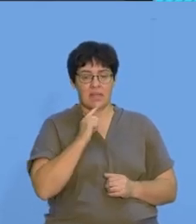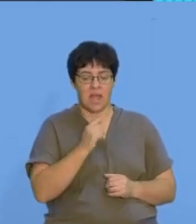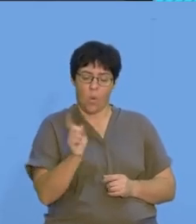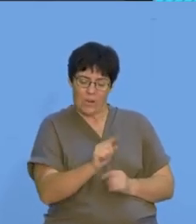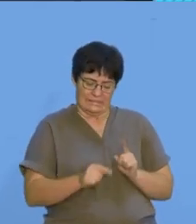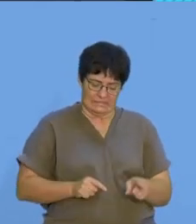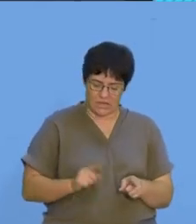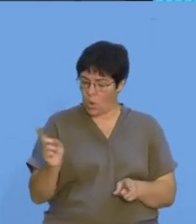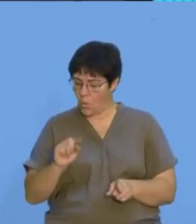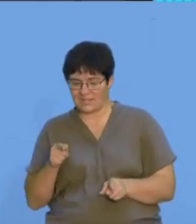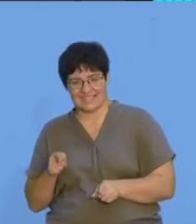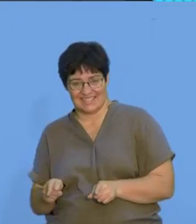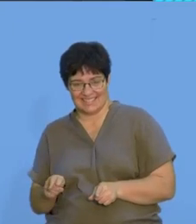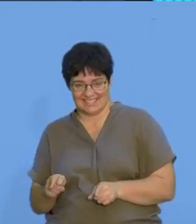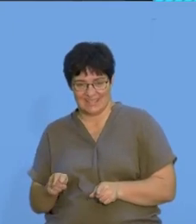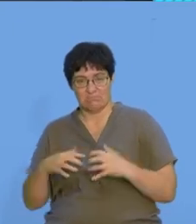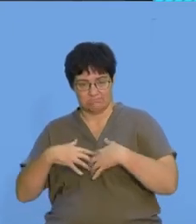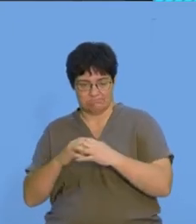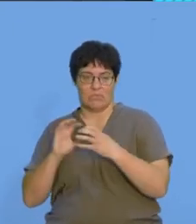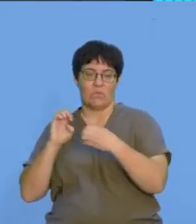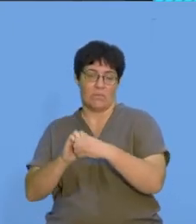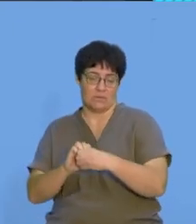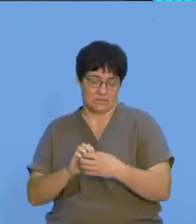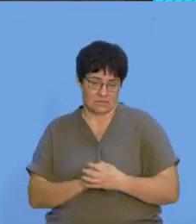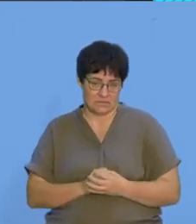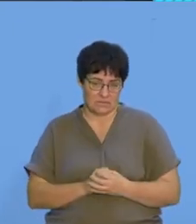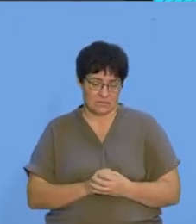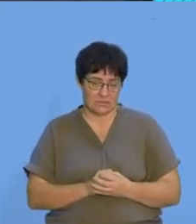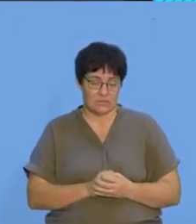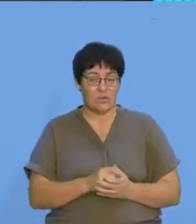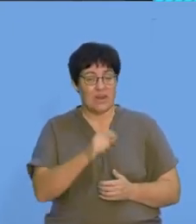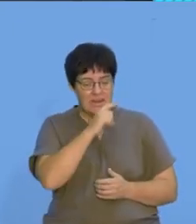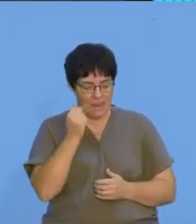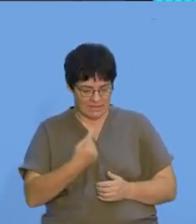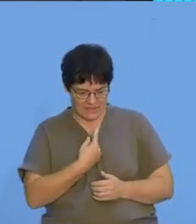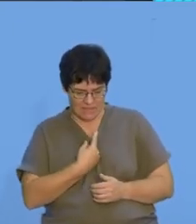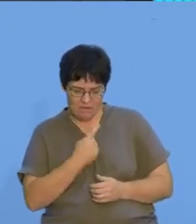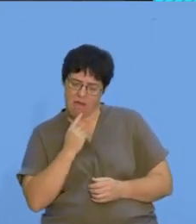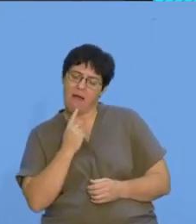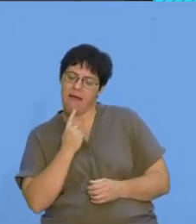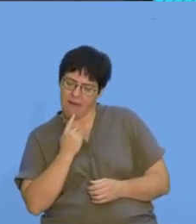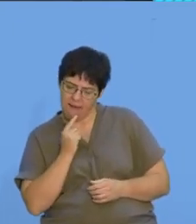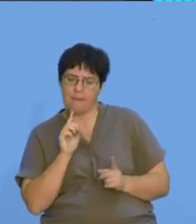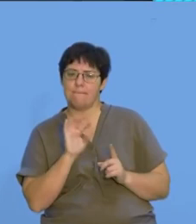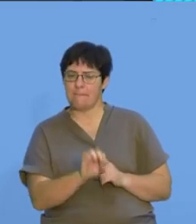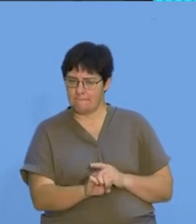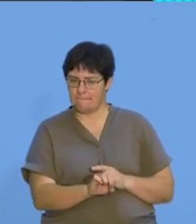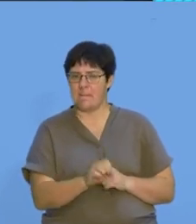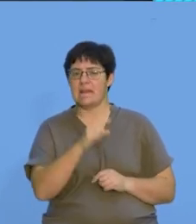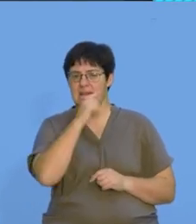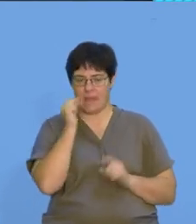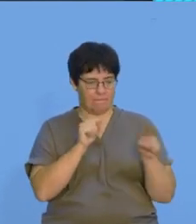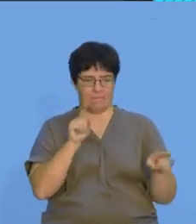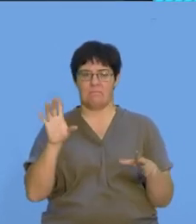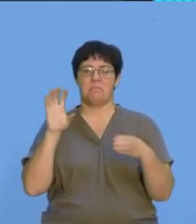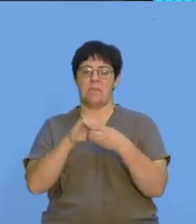us the composition, or in terms of what elements make up that compound. Okay, so the name in itself, it would be reflective